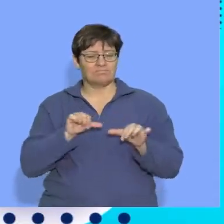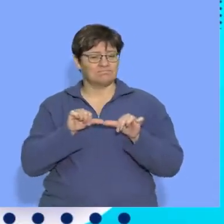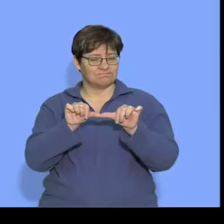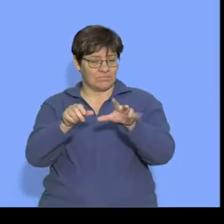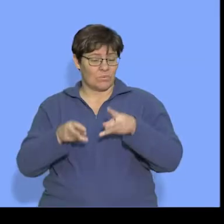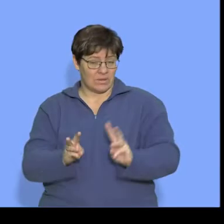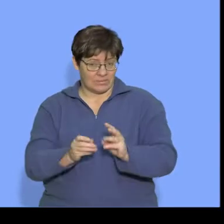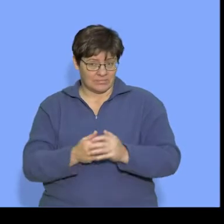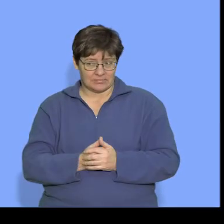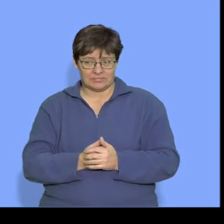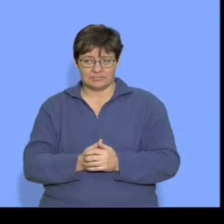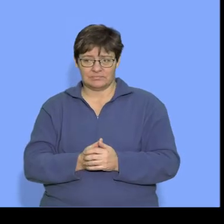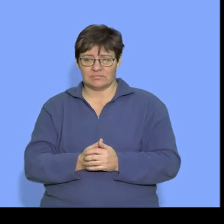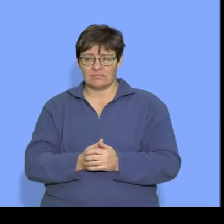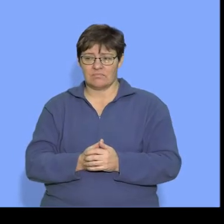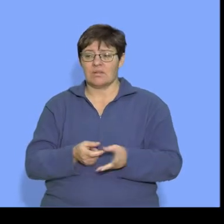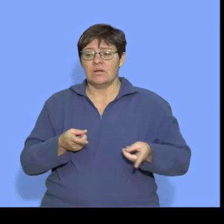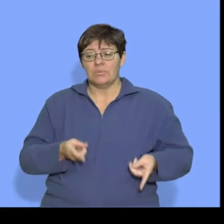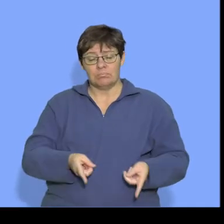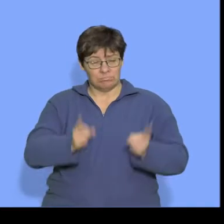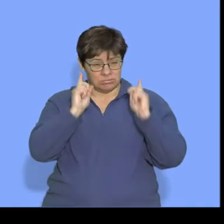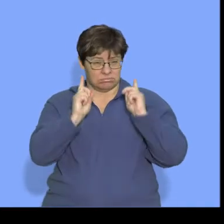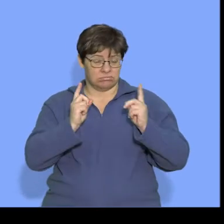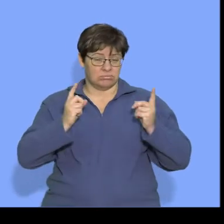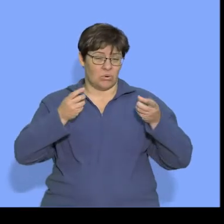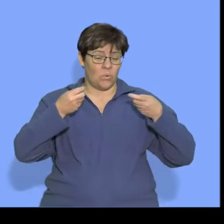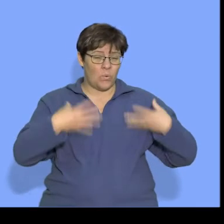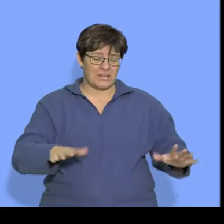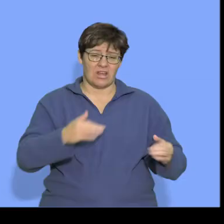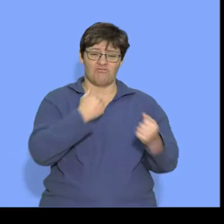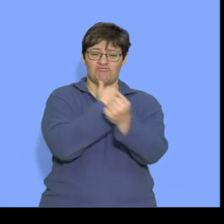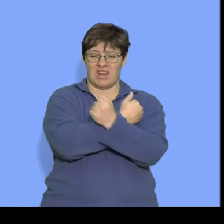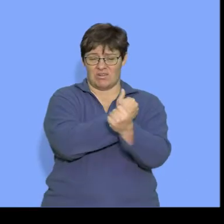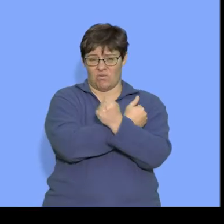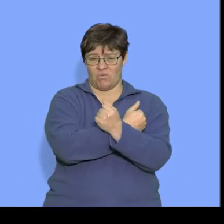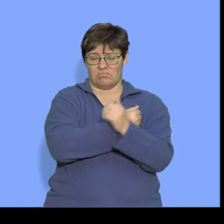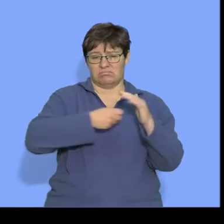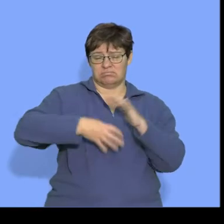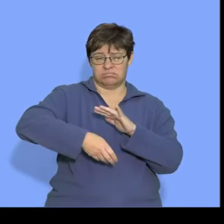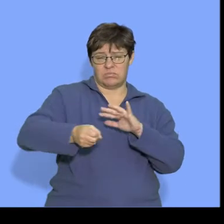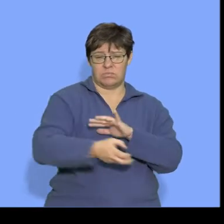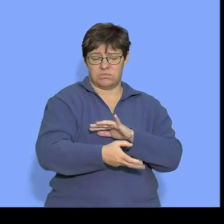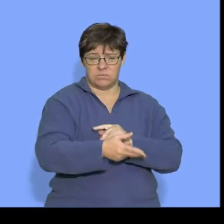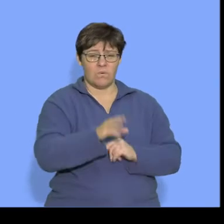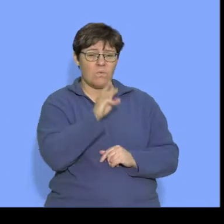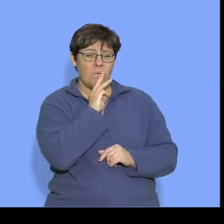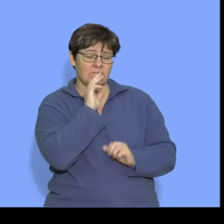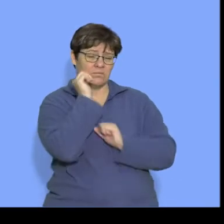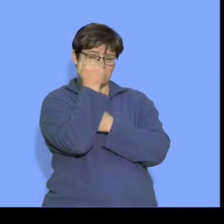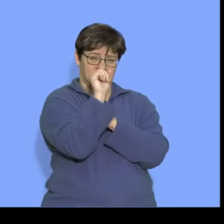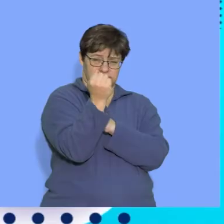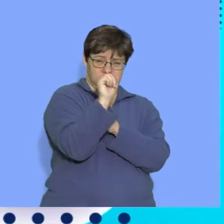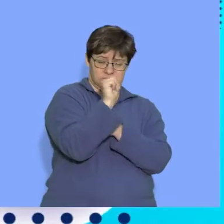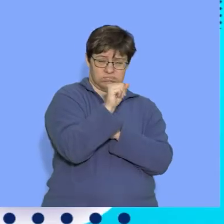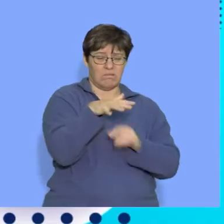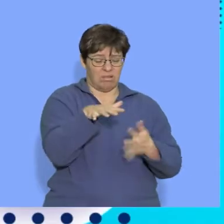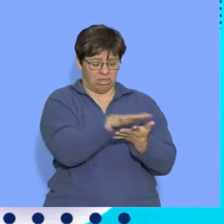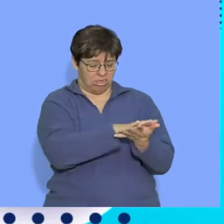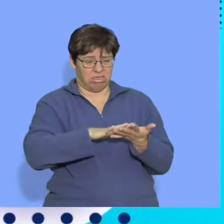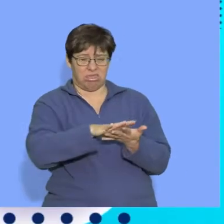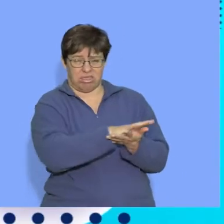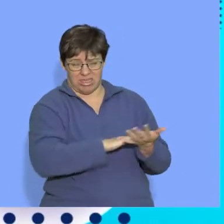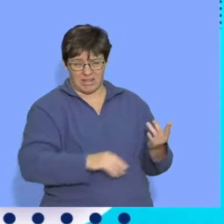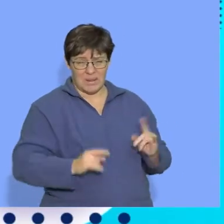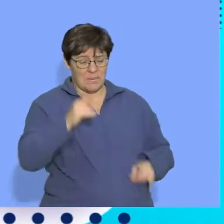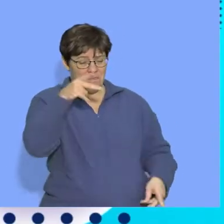manner. What are hazardous waste? And so we talk about in a country where there's significant industrialization as well as